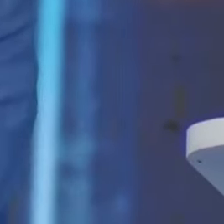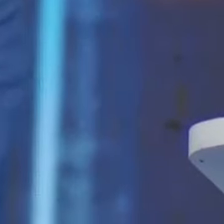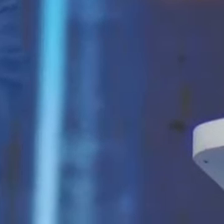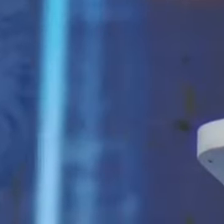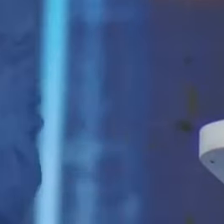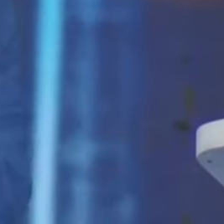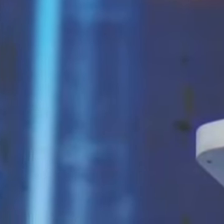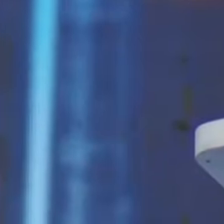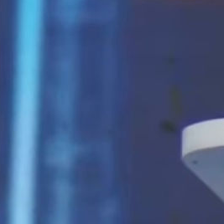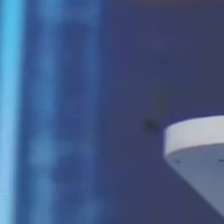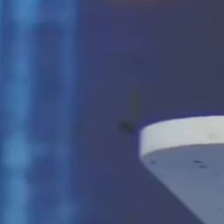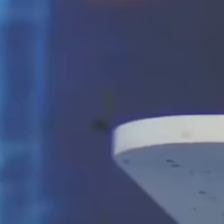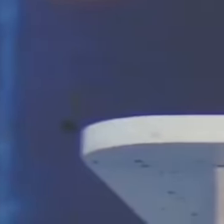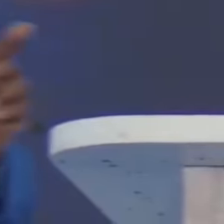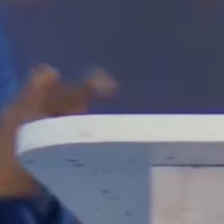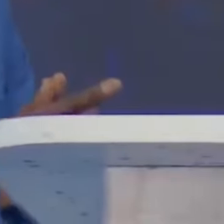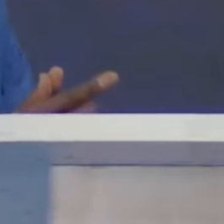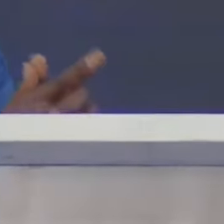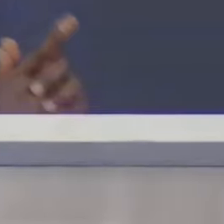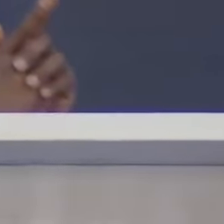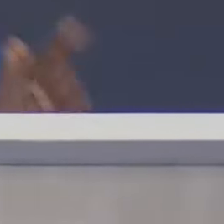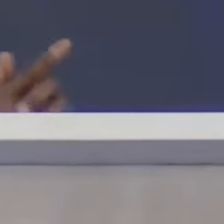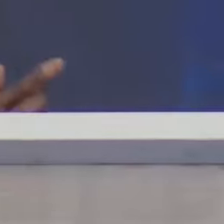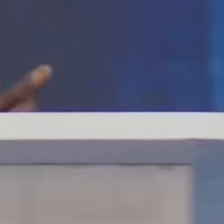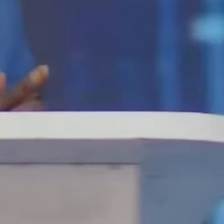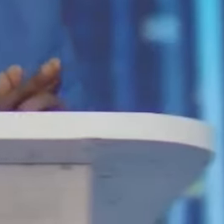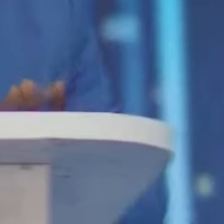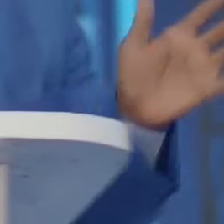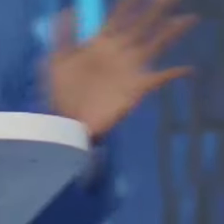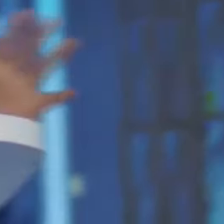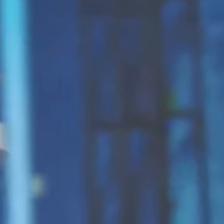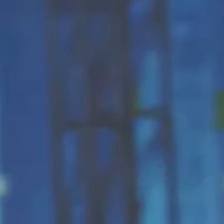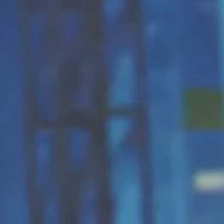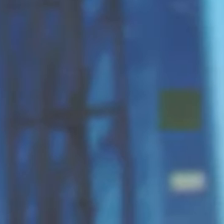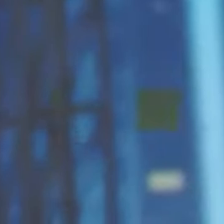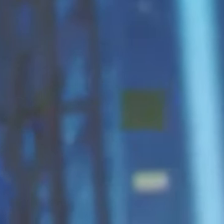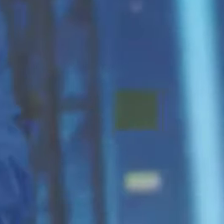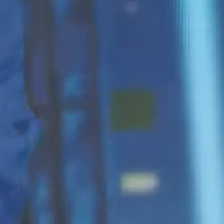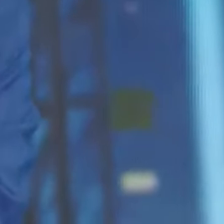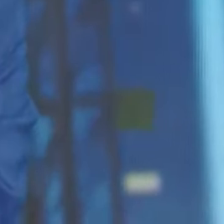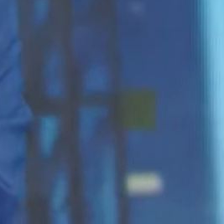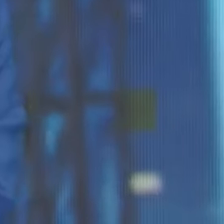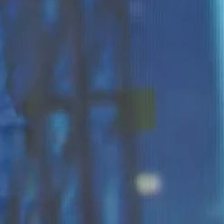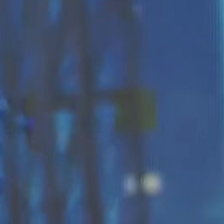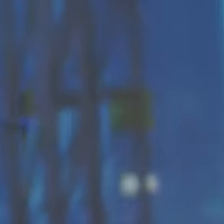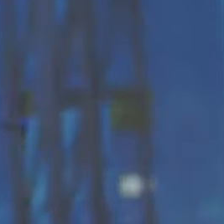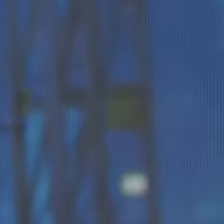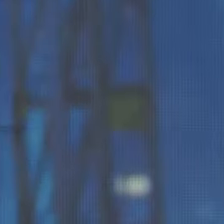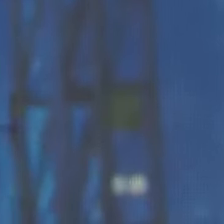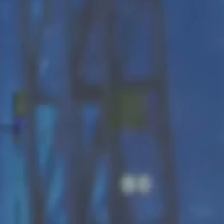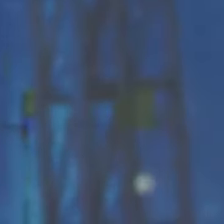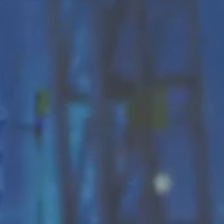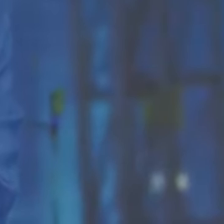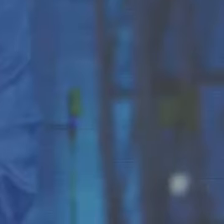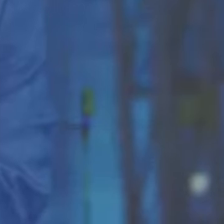same thing for you. That you interact regularly with mentors for